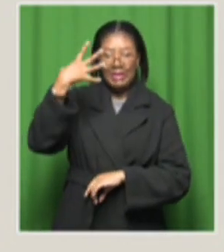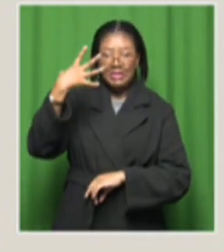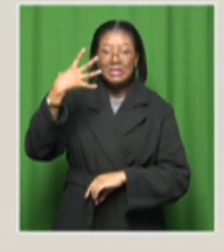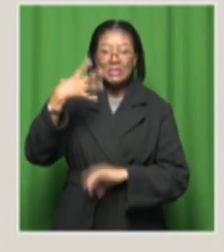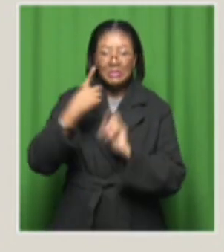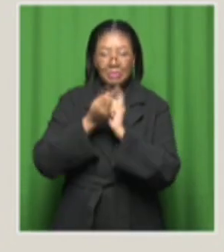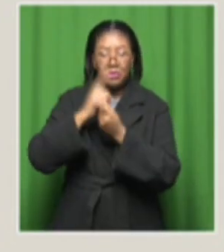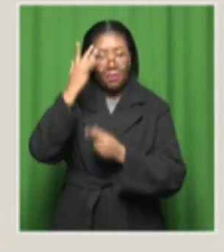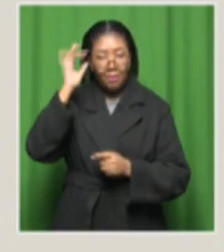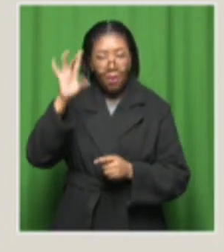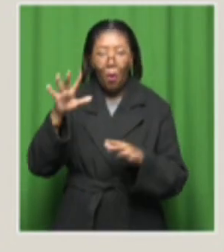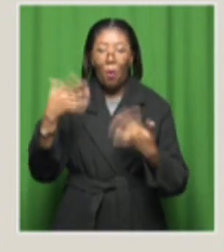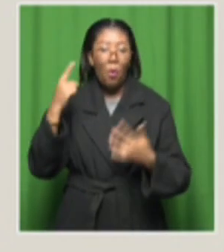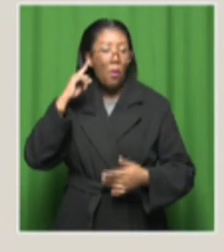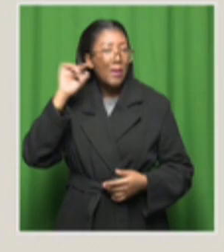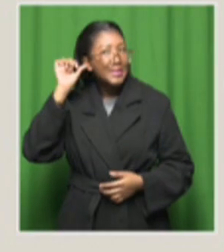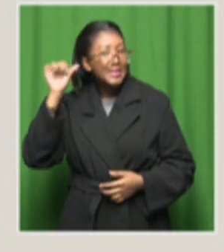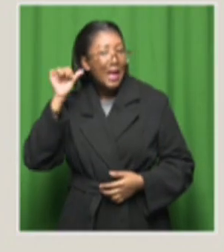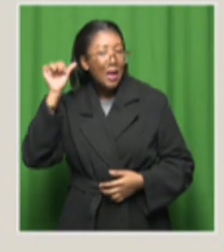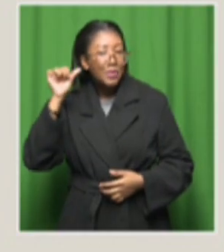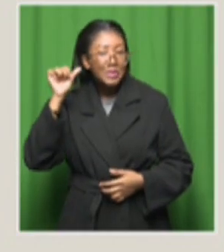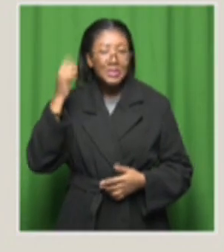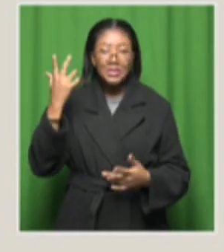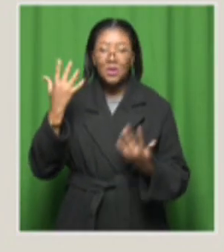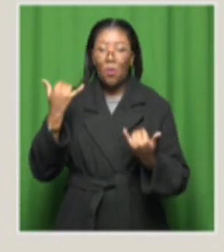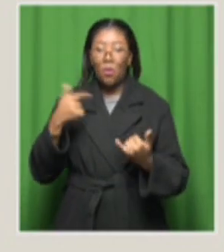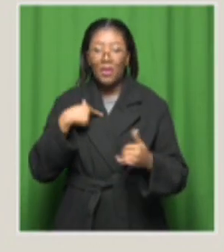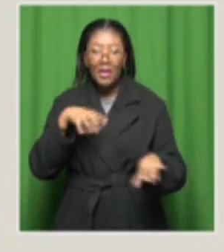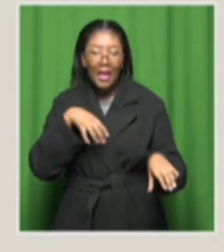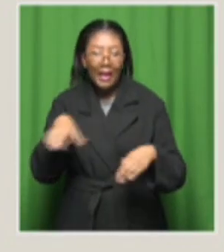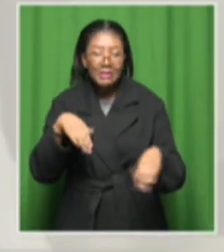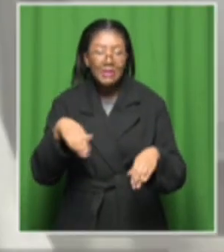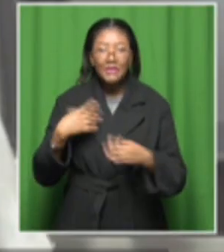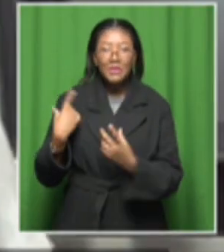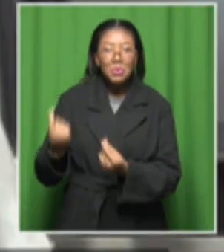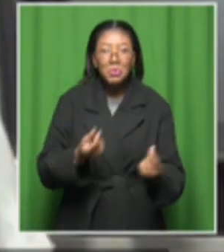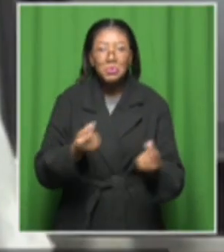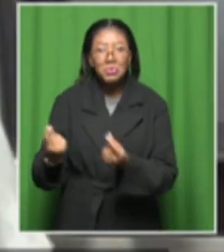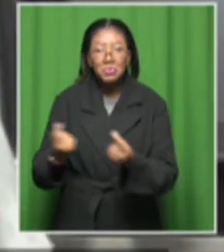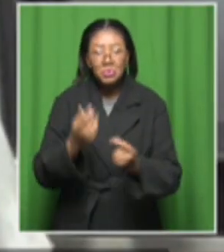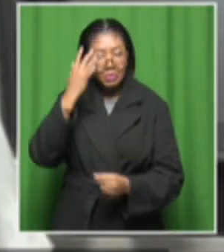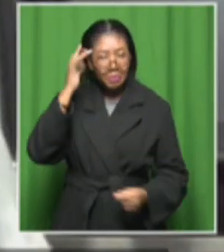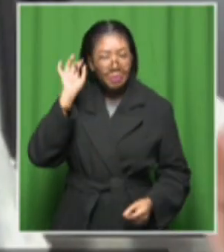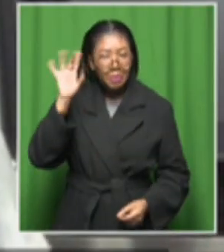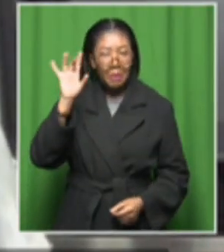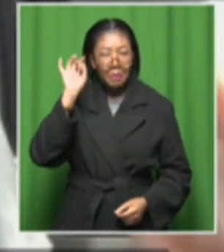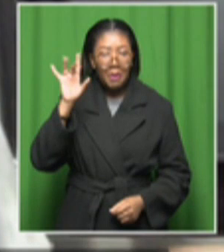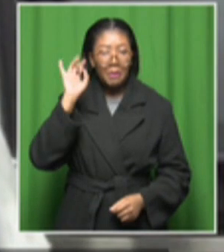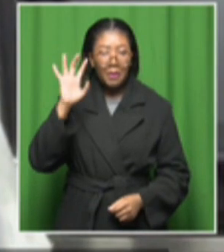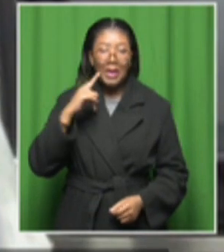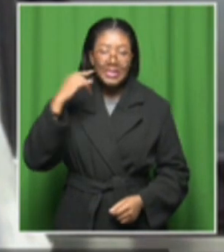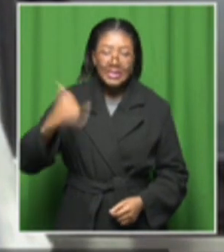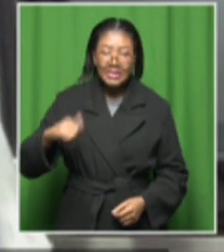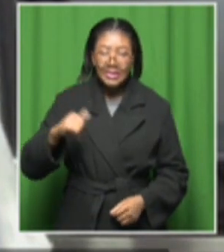to sound, and it's usually worsened by physical activity. So this type of headache, usually we classify it into